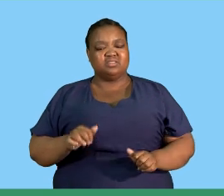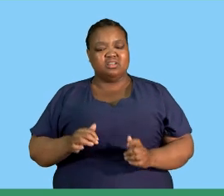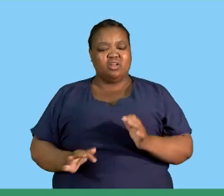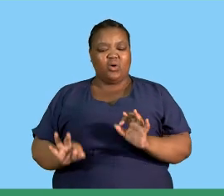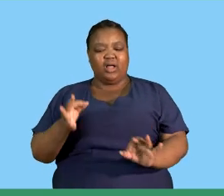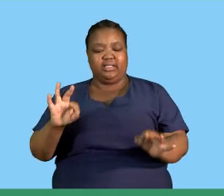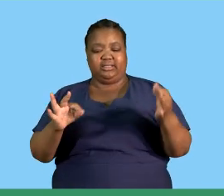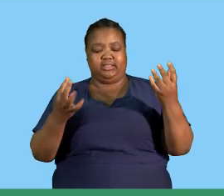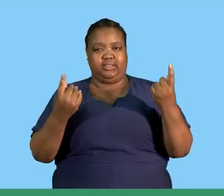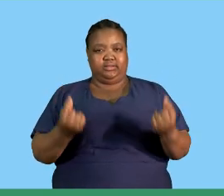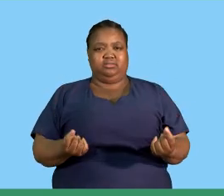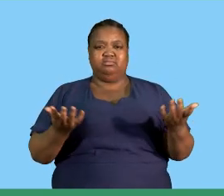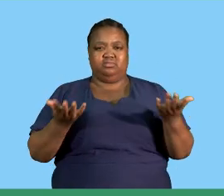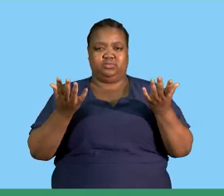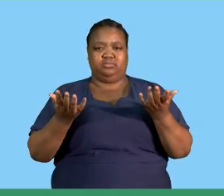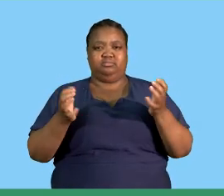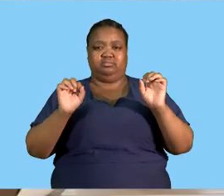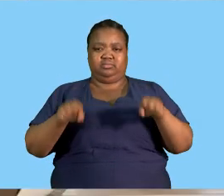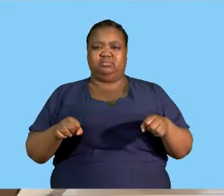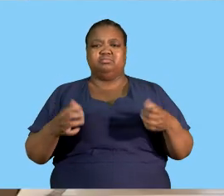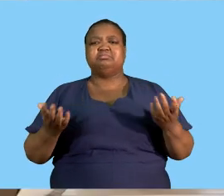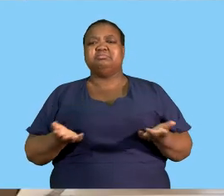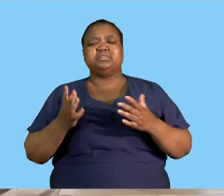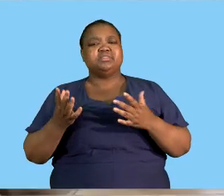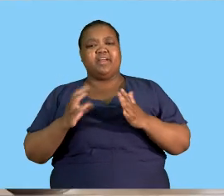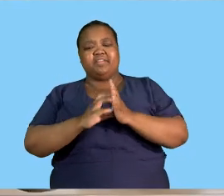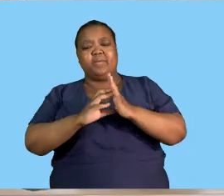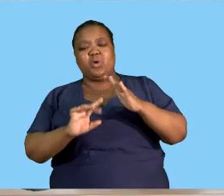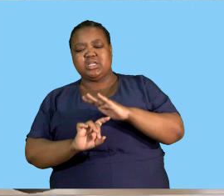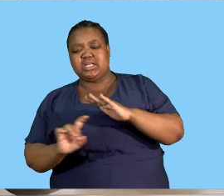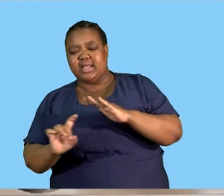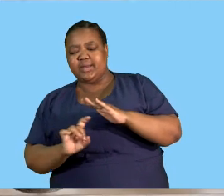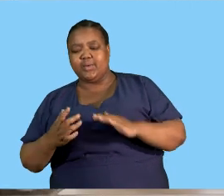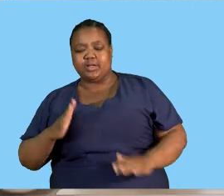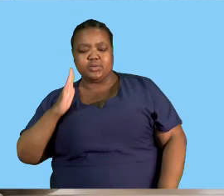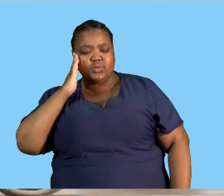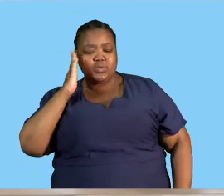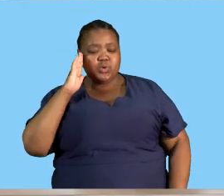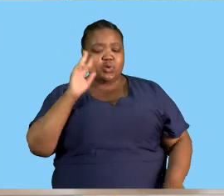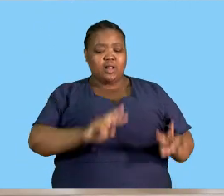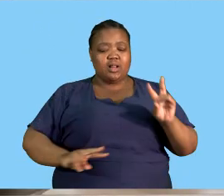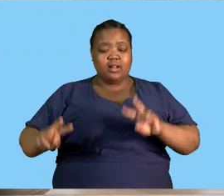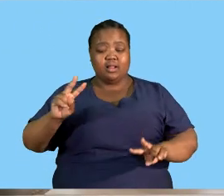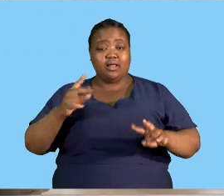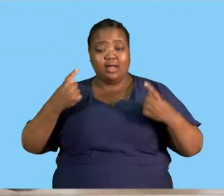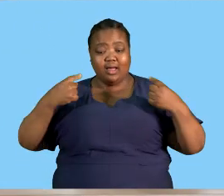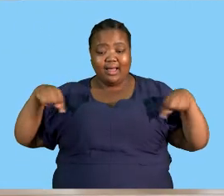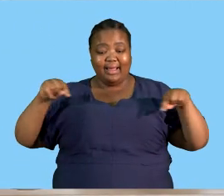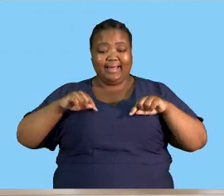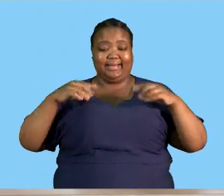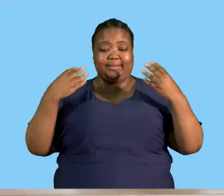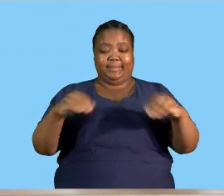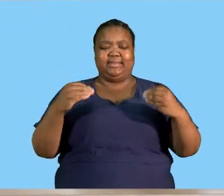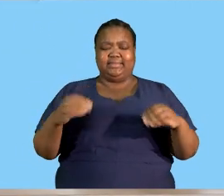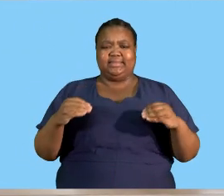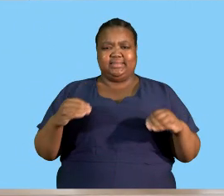So when you are scanning, when you scan, you want to check, who are we in the market? Who are we as a business now? Who